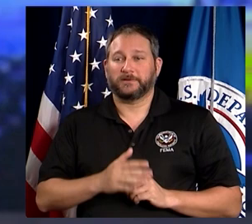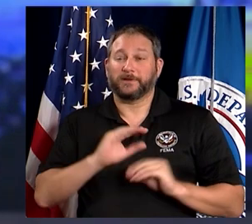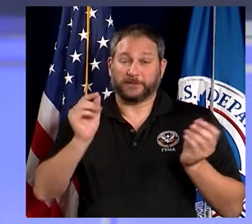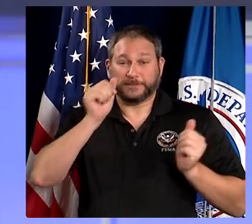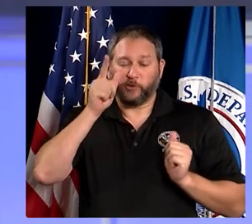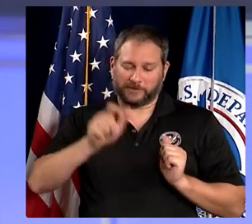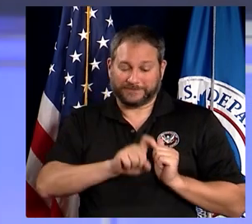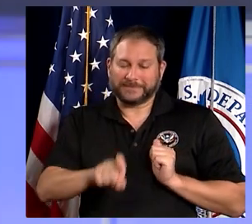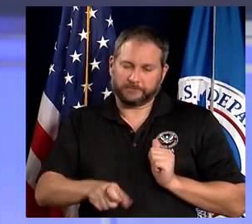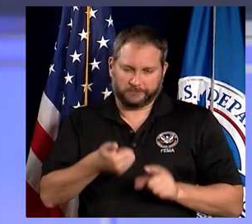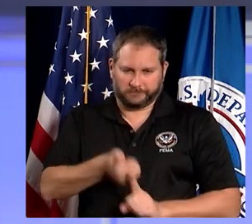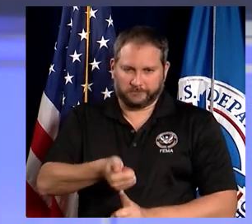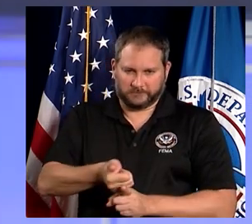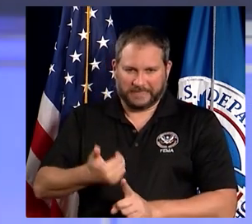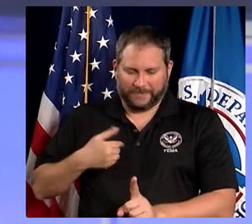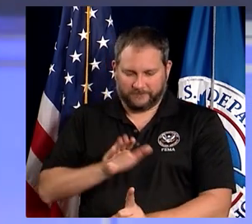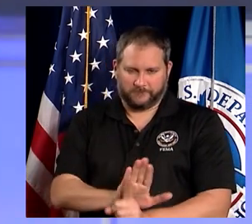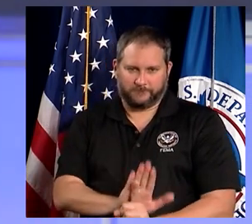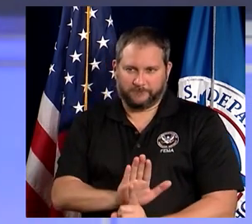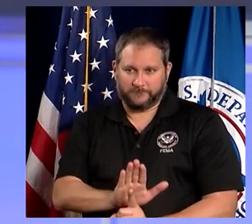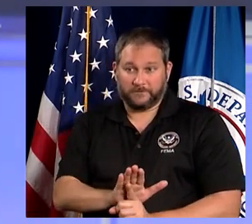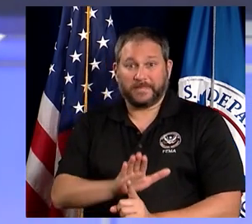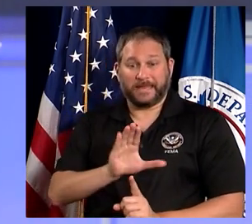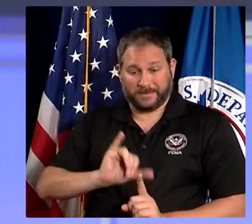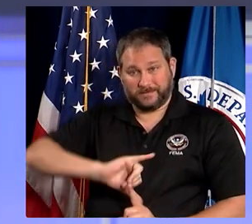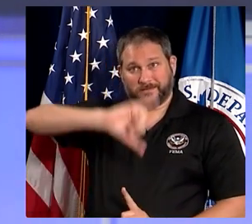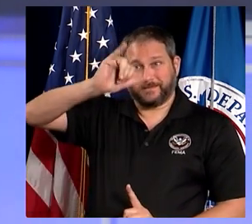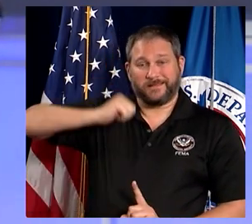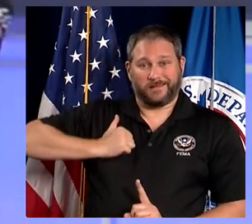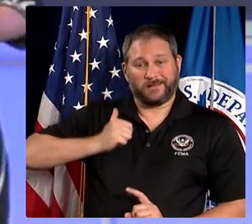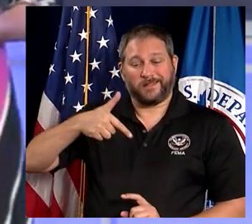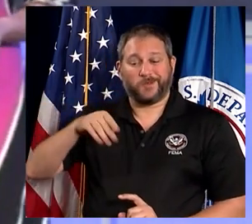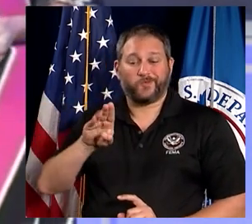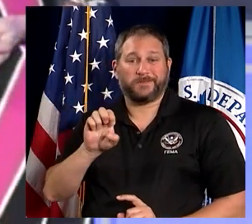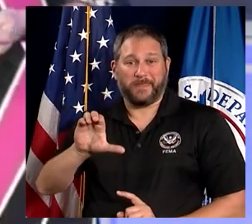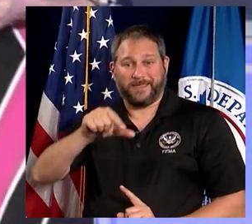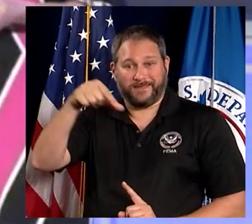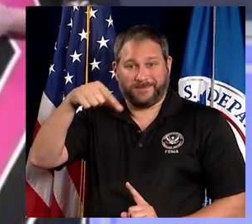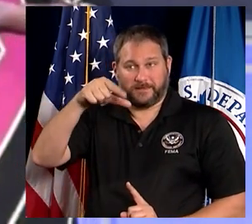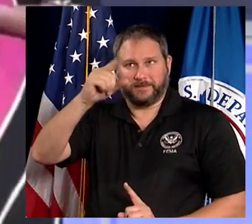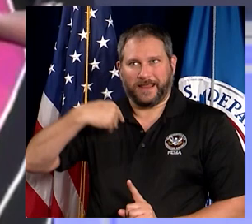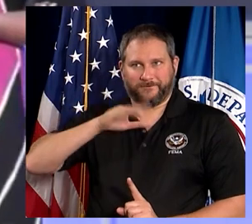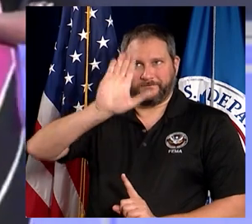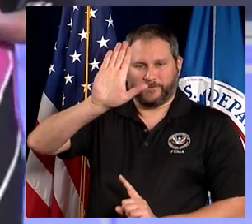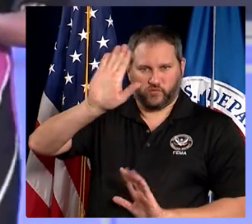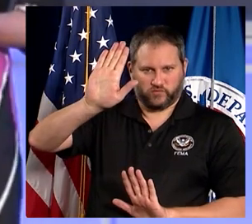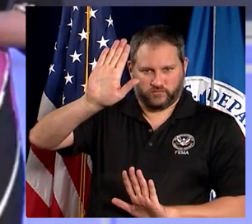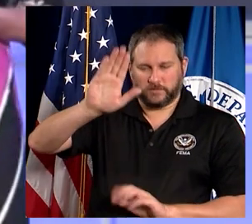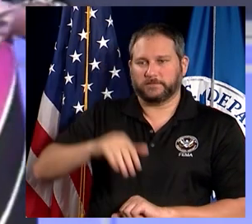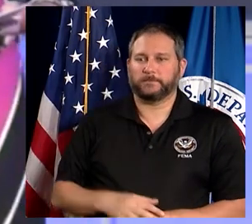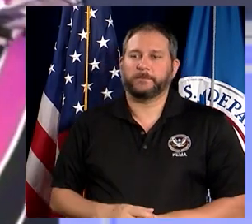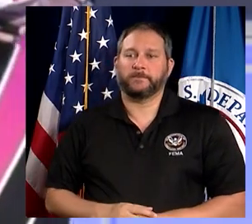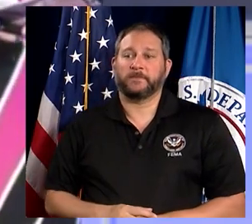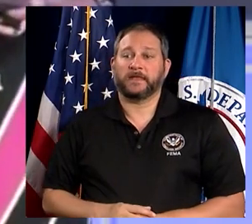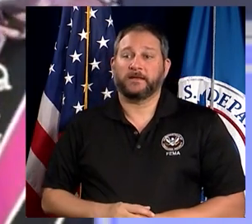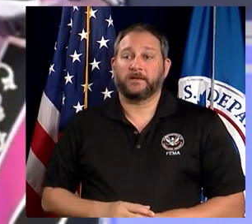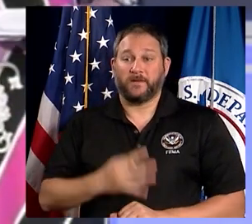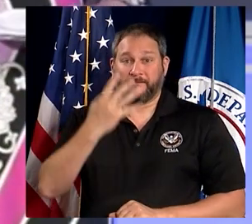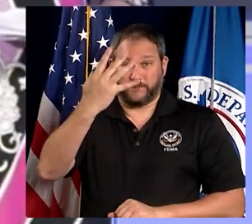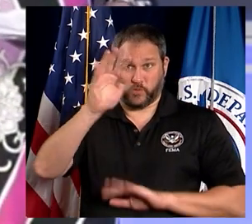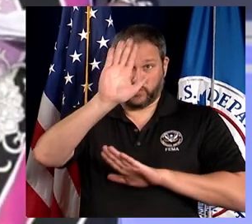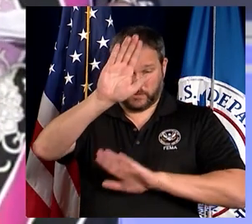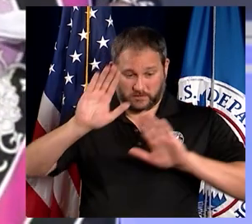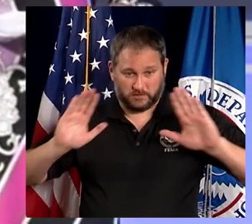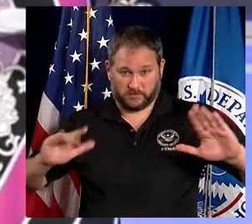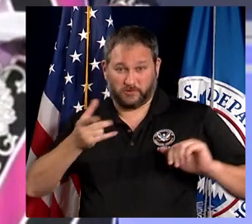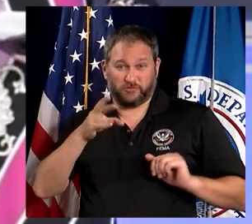grid, and that Quebec does the same in Canada. These 4 grids are then connected through